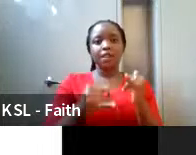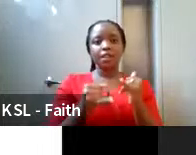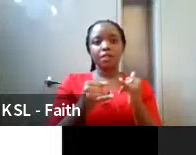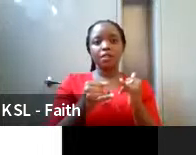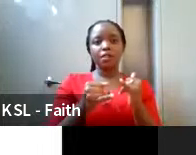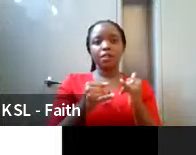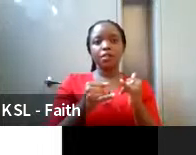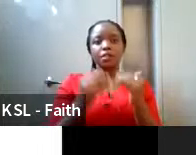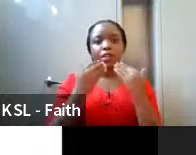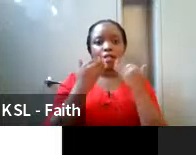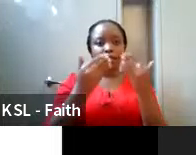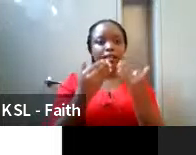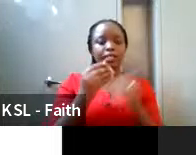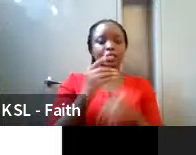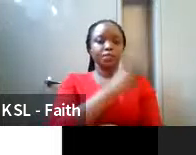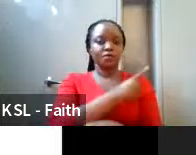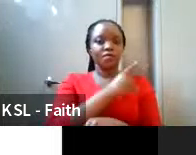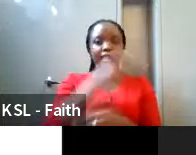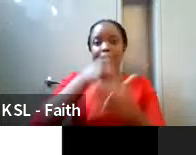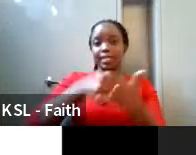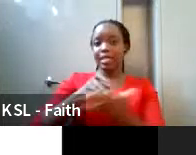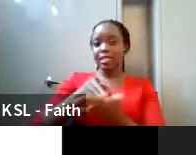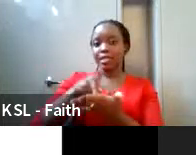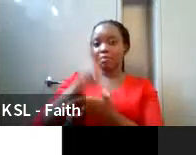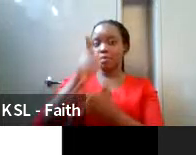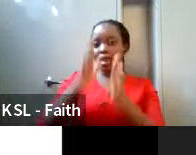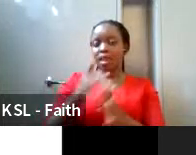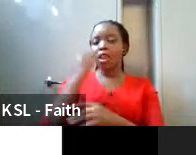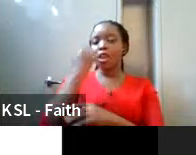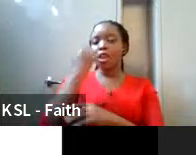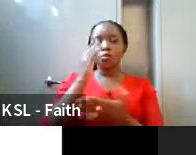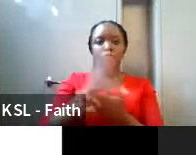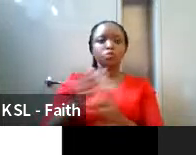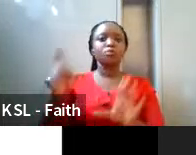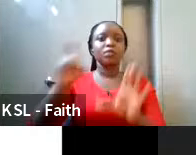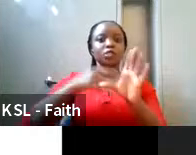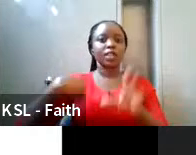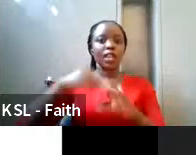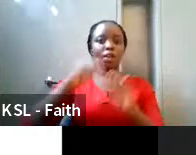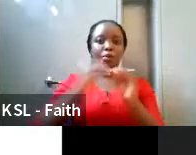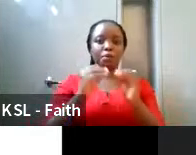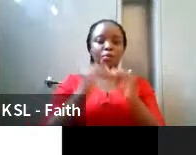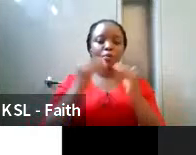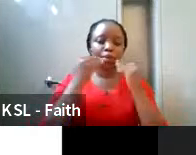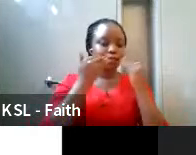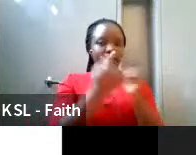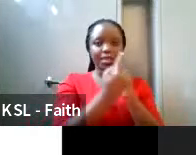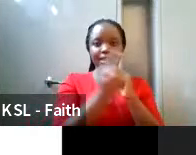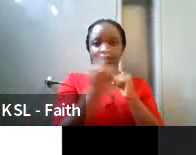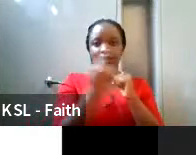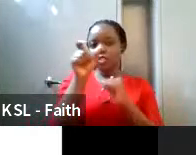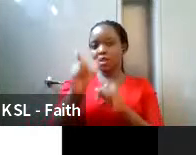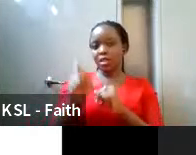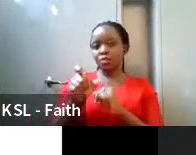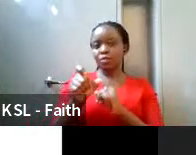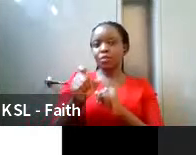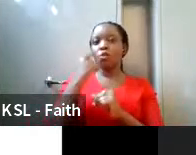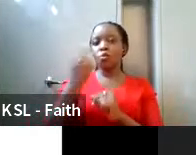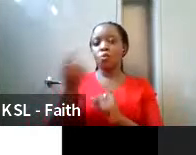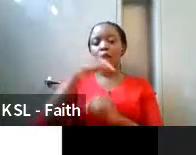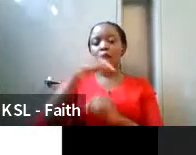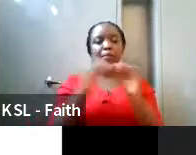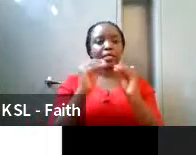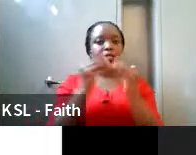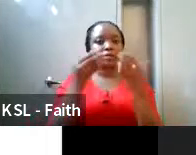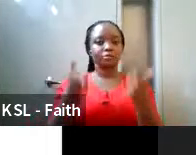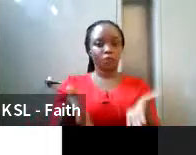of thanks to our dear esteemed taxpayers for joining the session, and we appreciate each and every one of them who turn up for today's